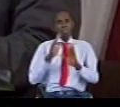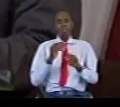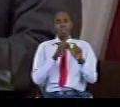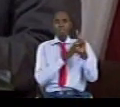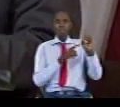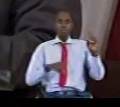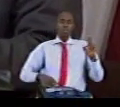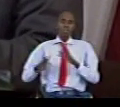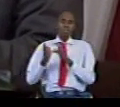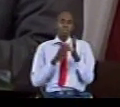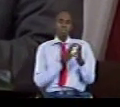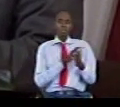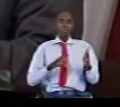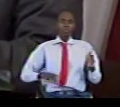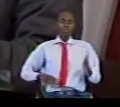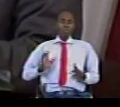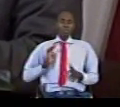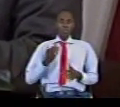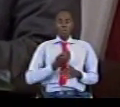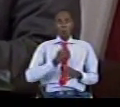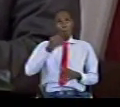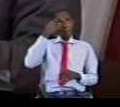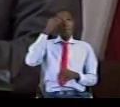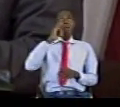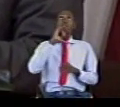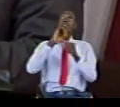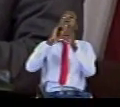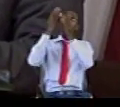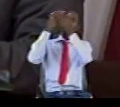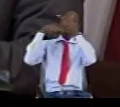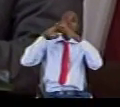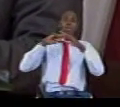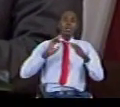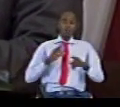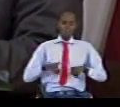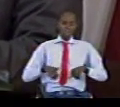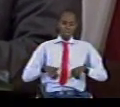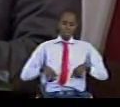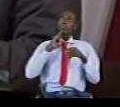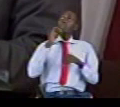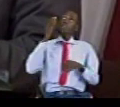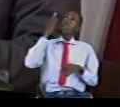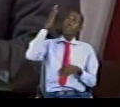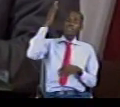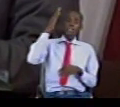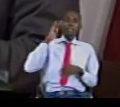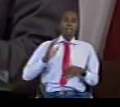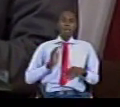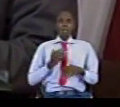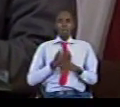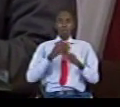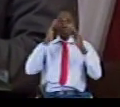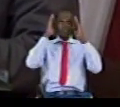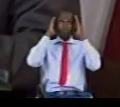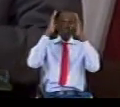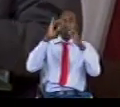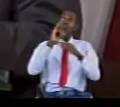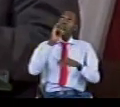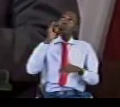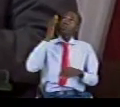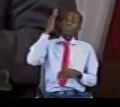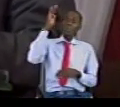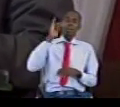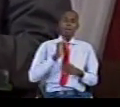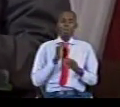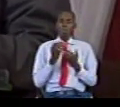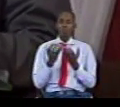Jesus Christ. Our mind is in heaven, alive in heaven, our perspective in heaven, our passion in a